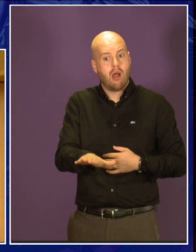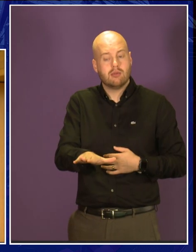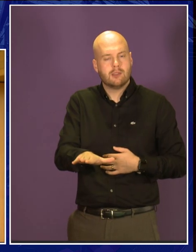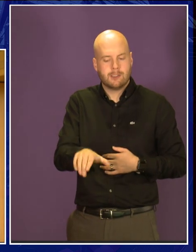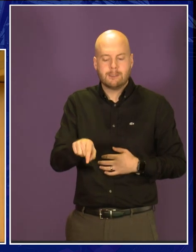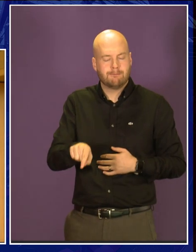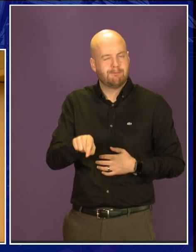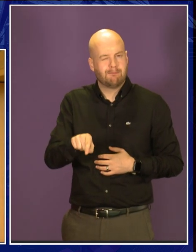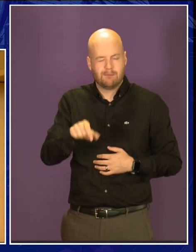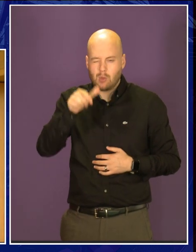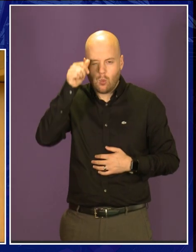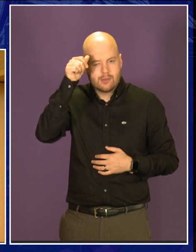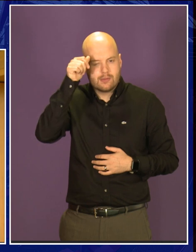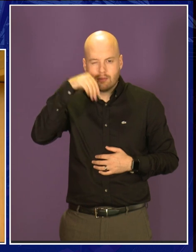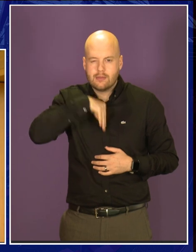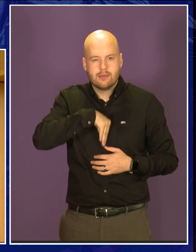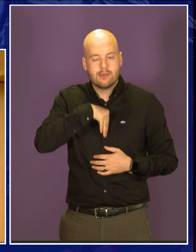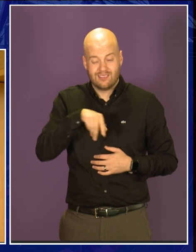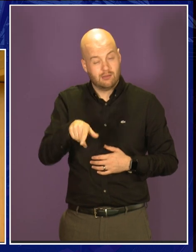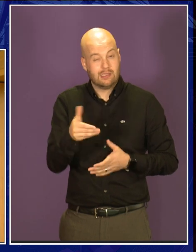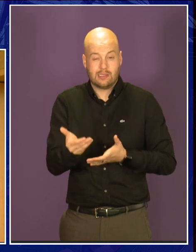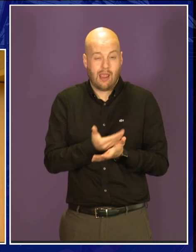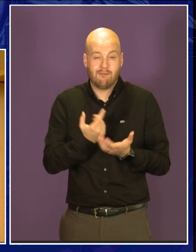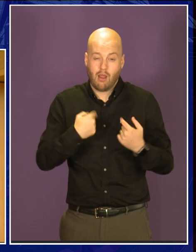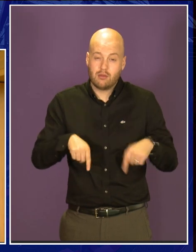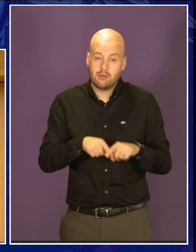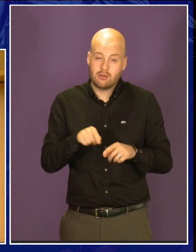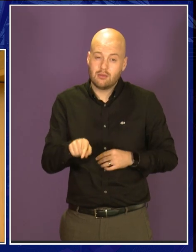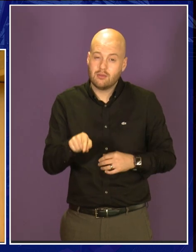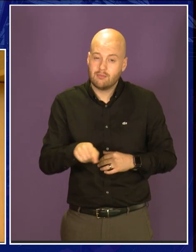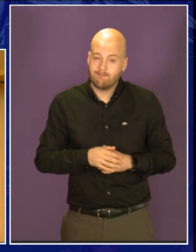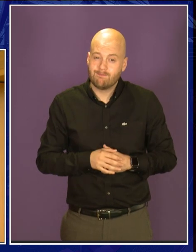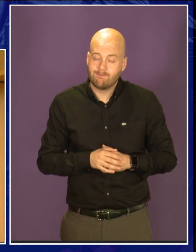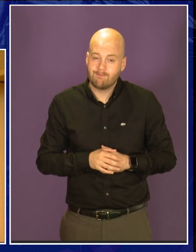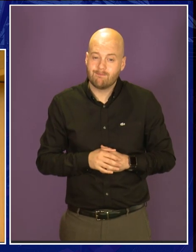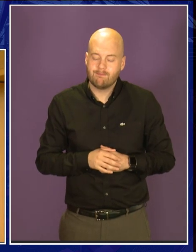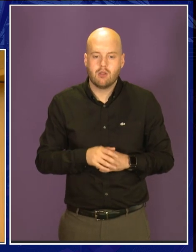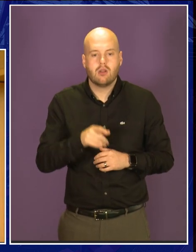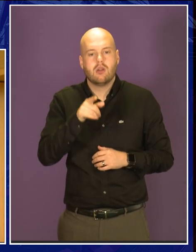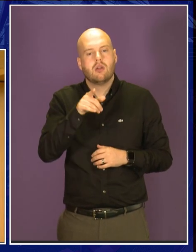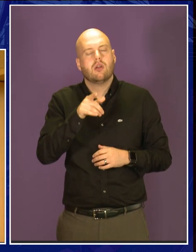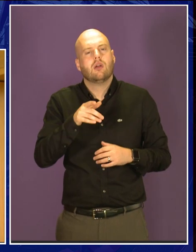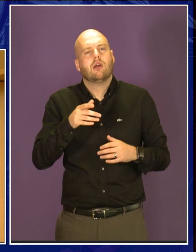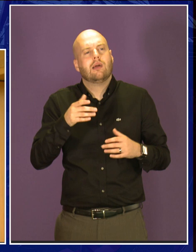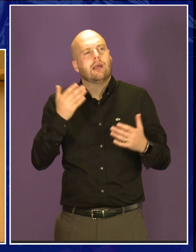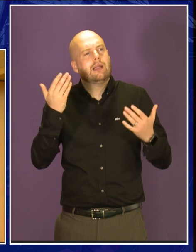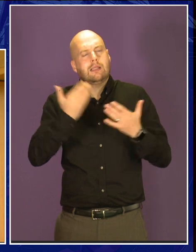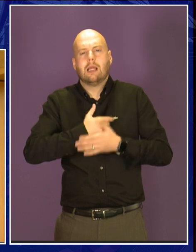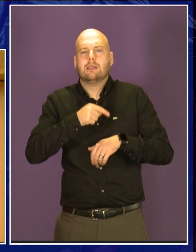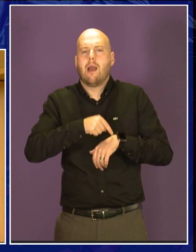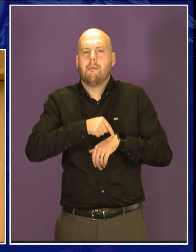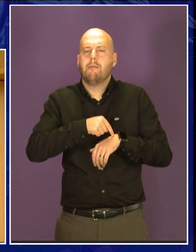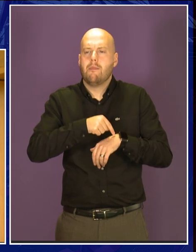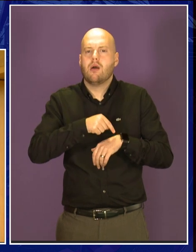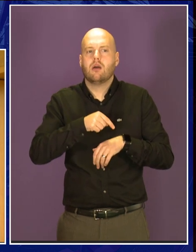that instinct and that intuition. And later at night when we were, because most of the time during the night that way we had the